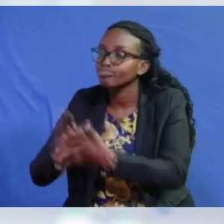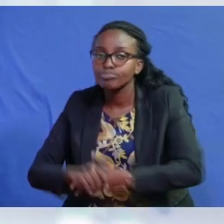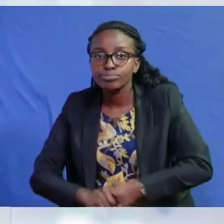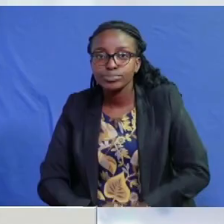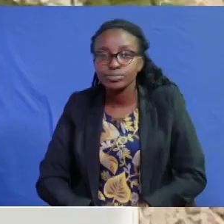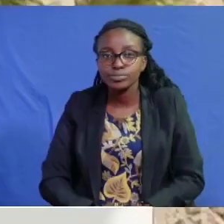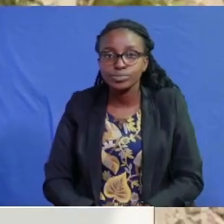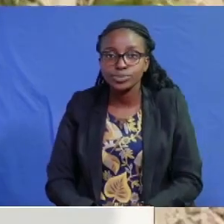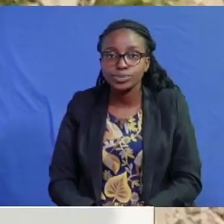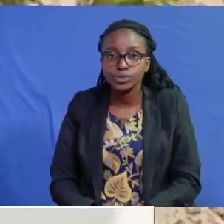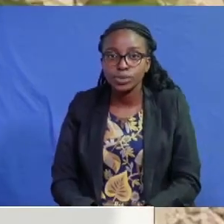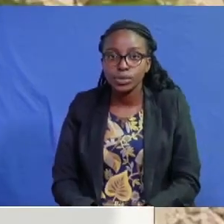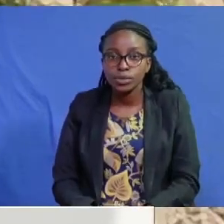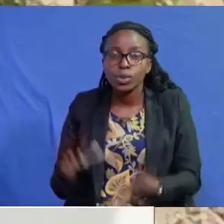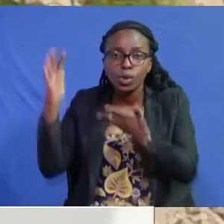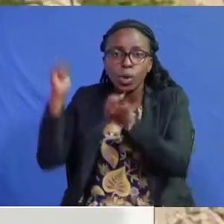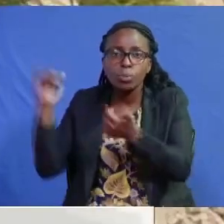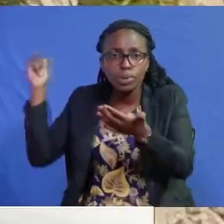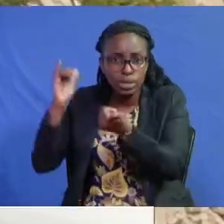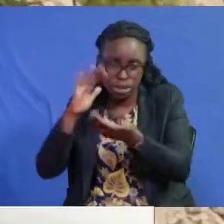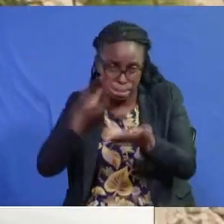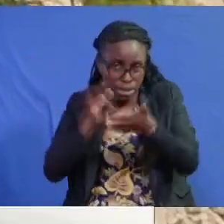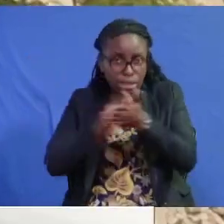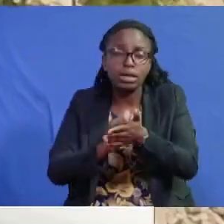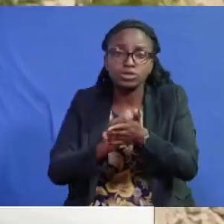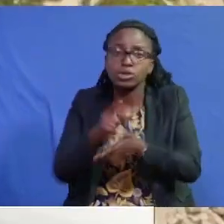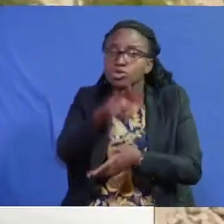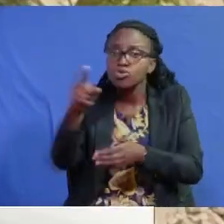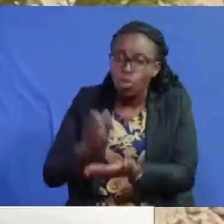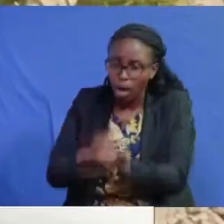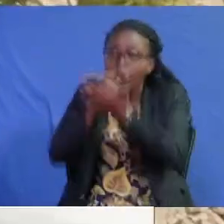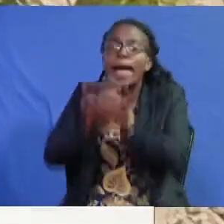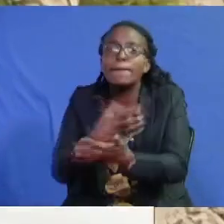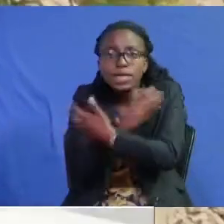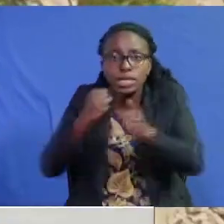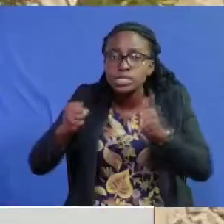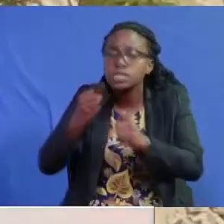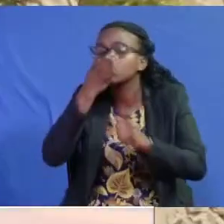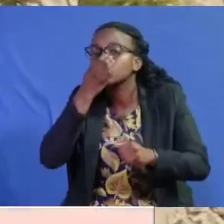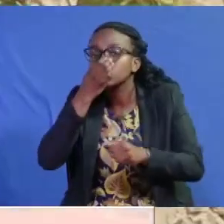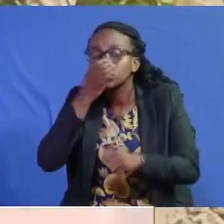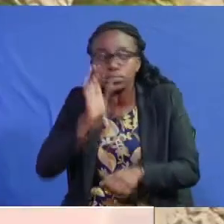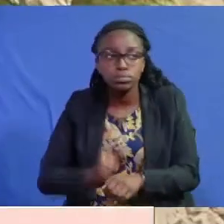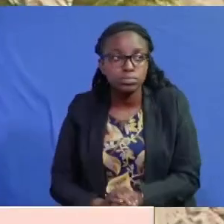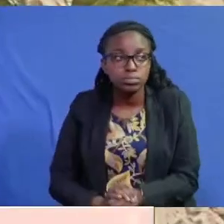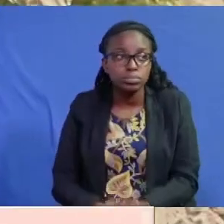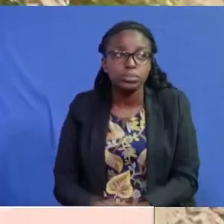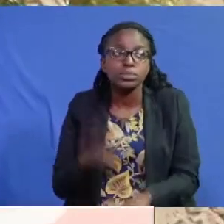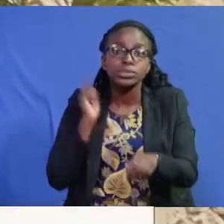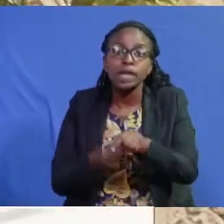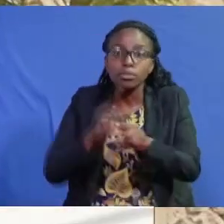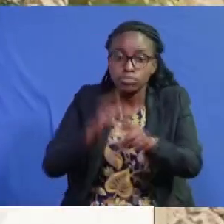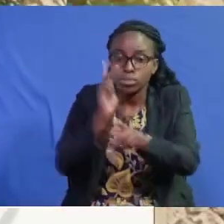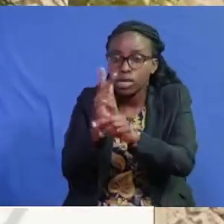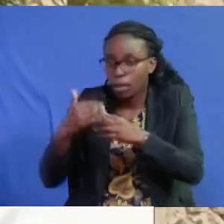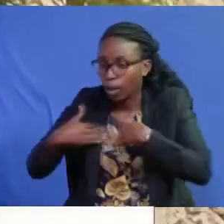are hoping that he will assist the president as the principal assistant to deliver for the people of